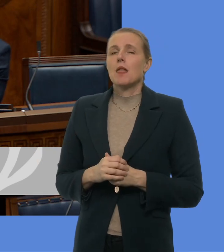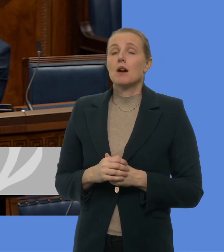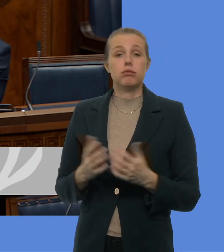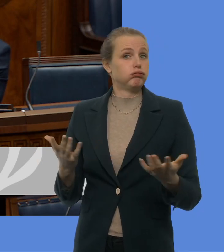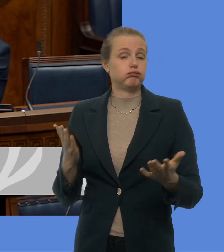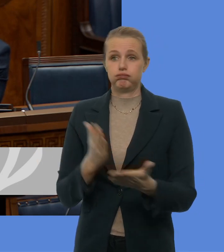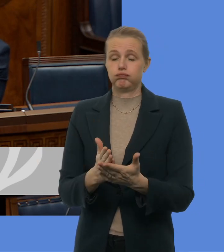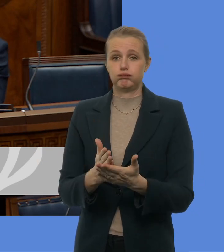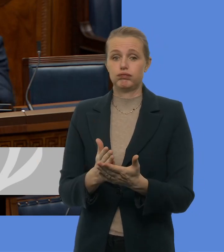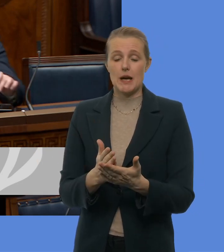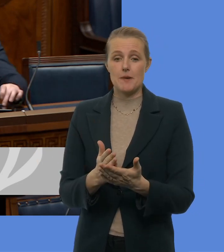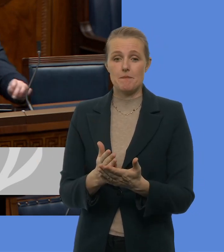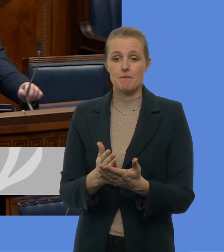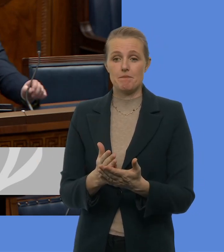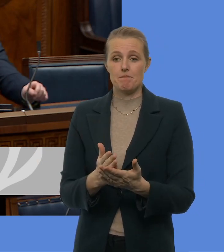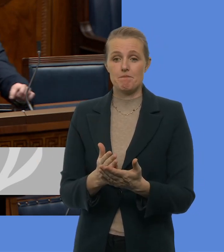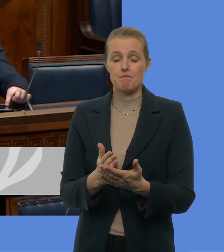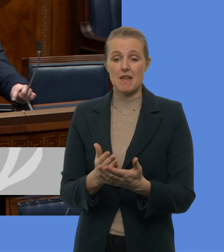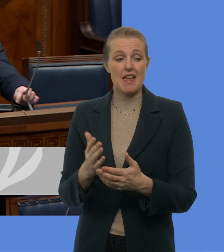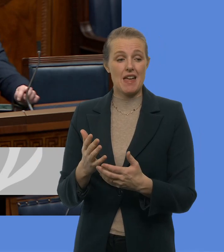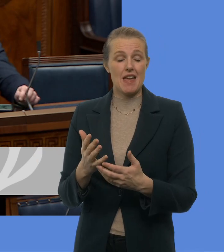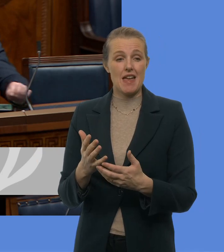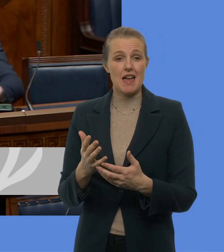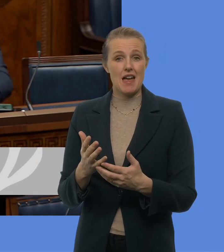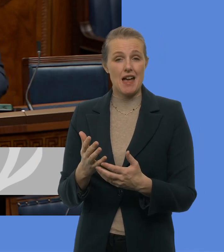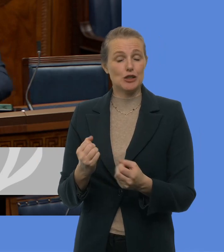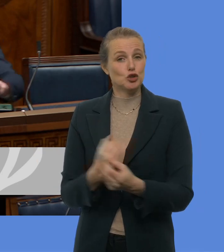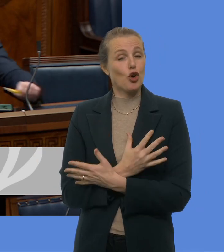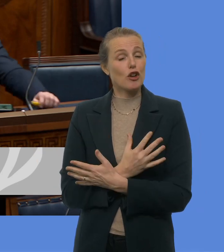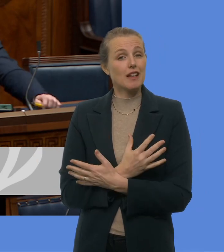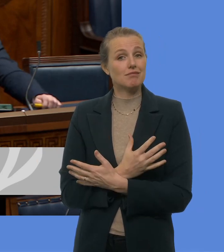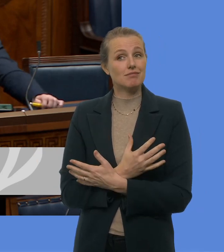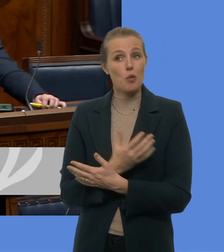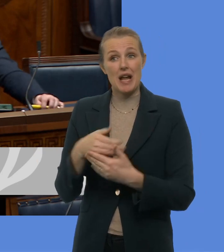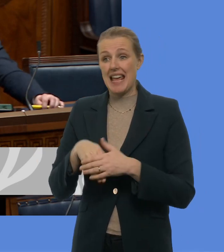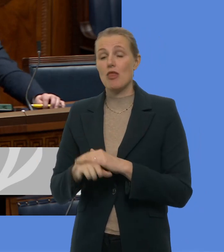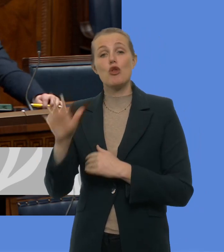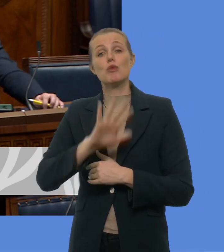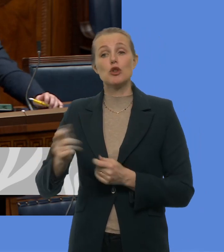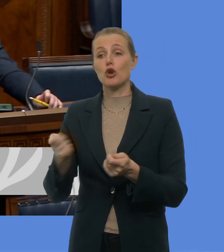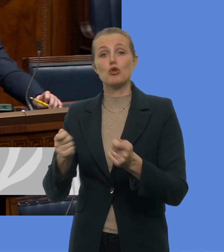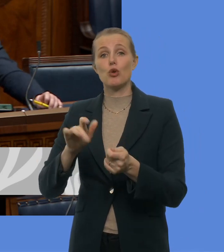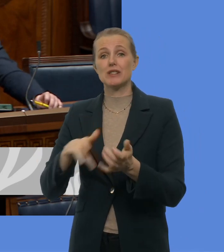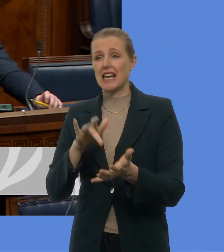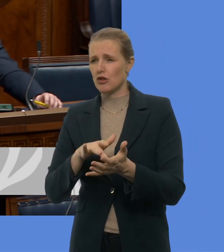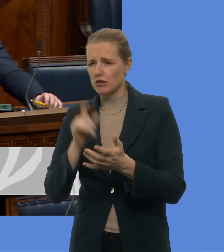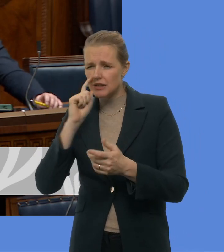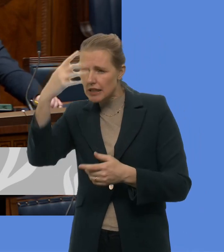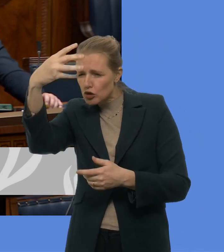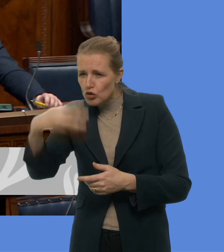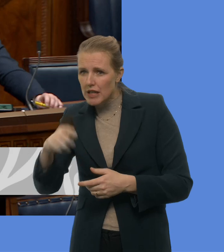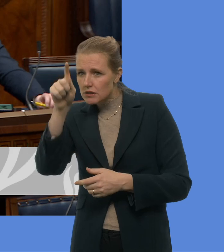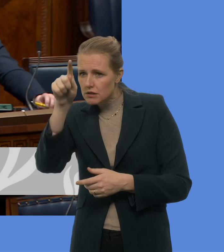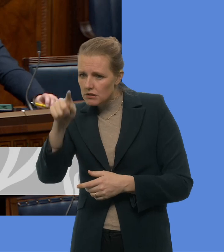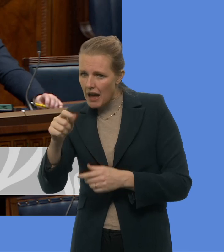it's quite stark to sit and look at the screens in that regional control centre. Ambulance waiting 12, 14,